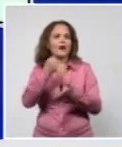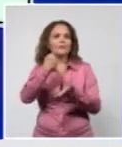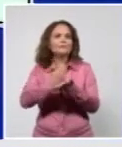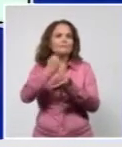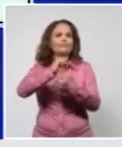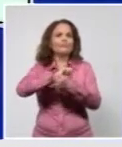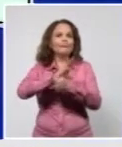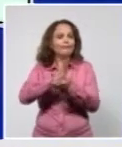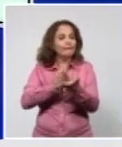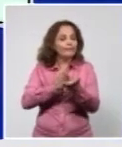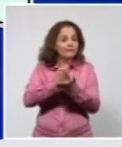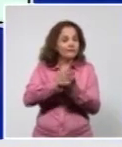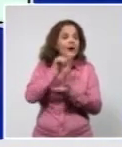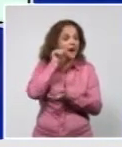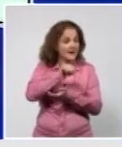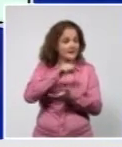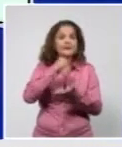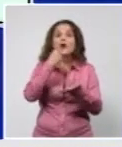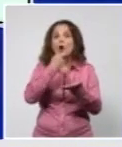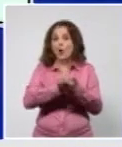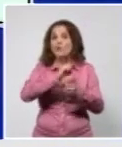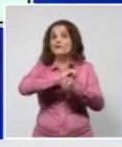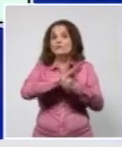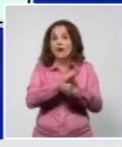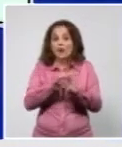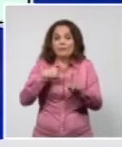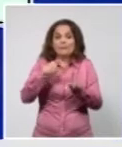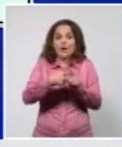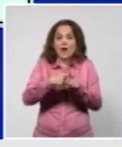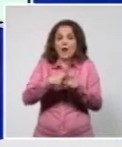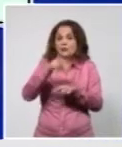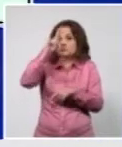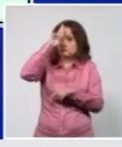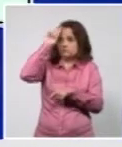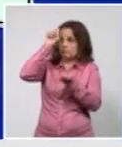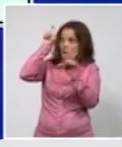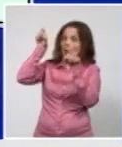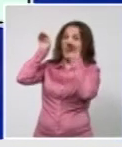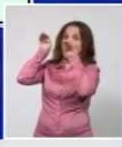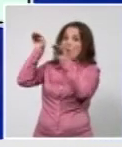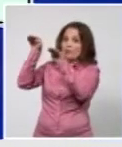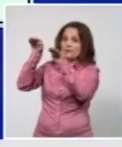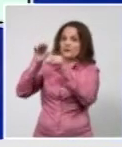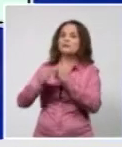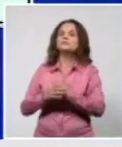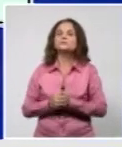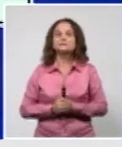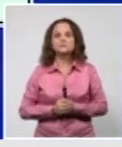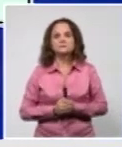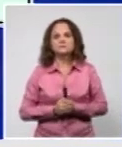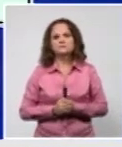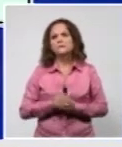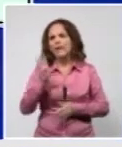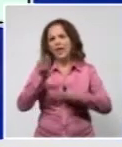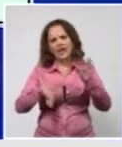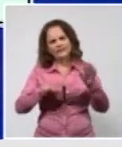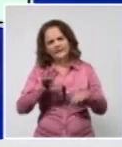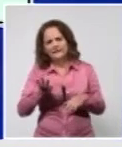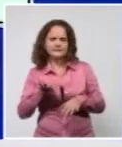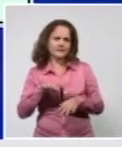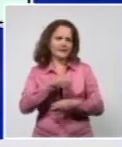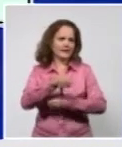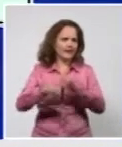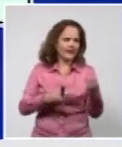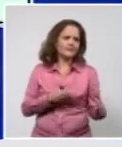on several aspects, since one patient might remain active for more than 15 days due to the presence of COVID-19